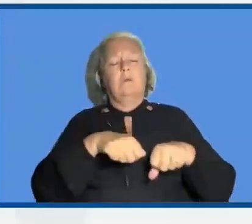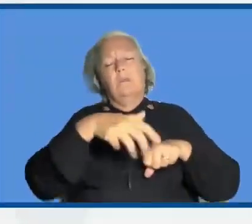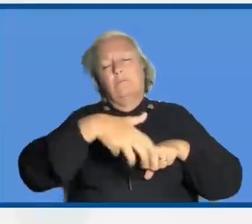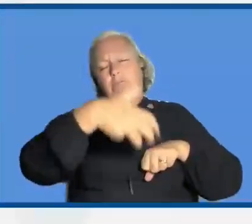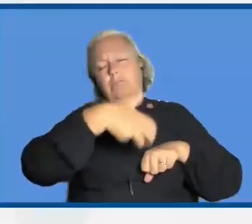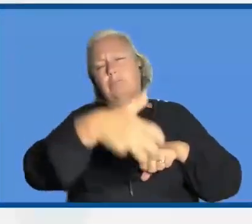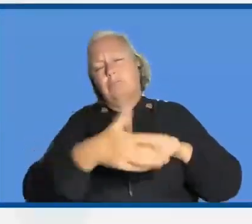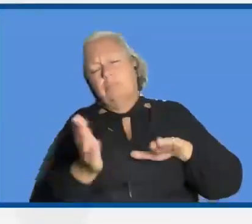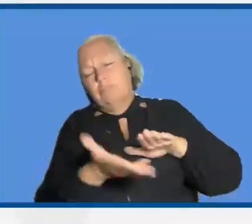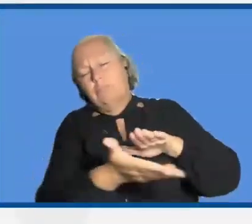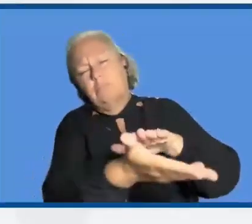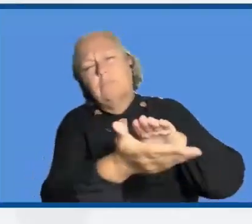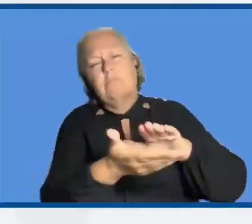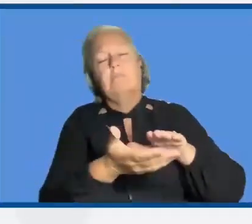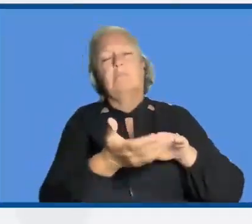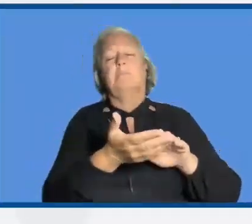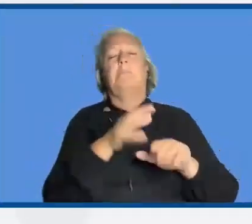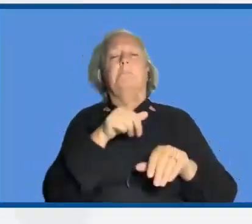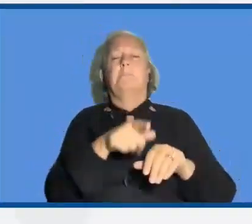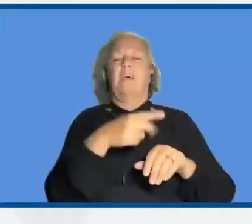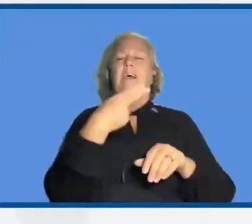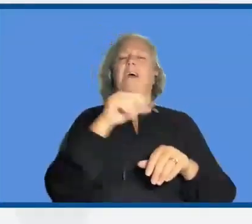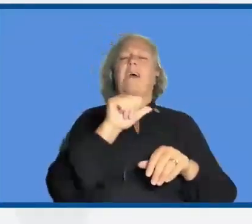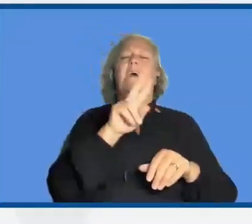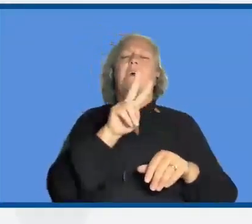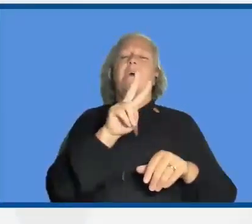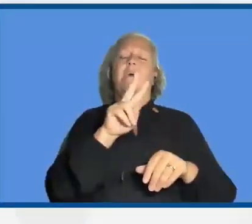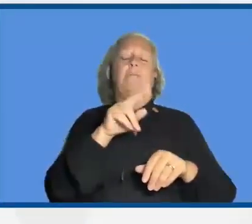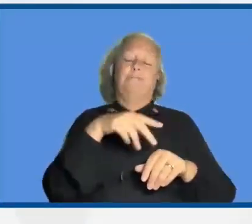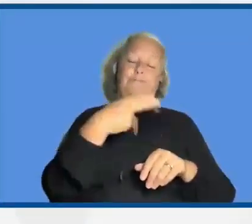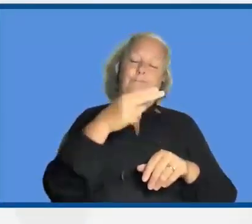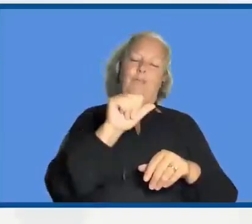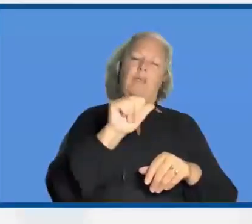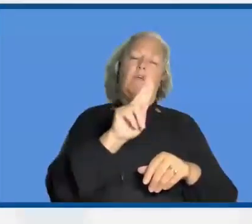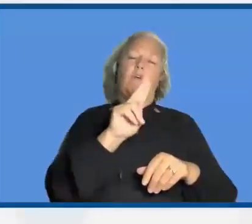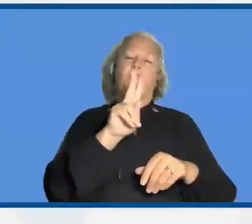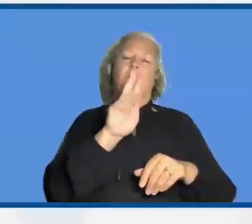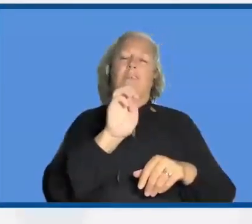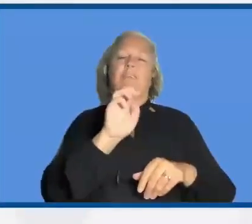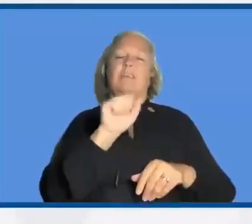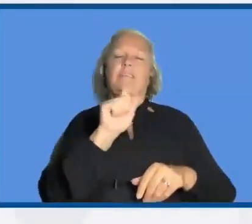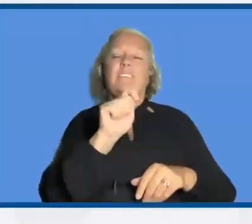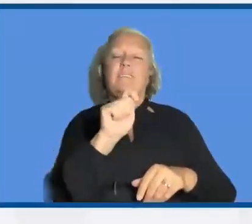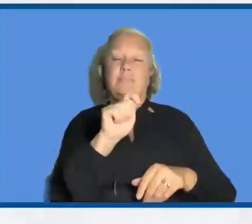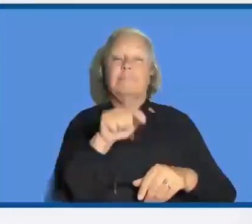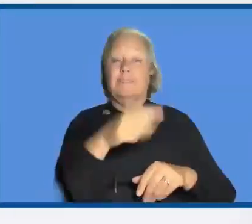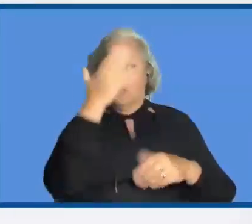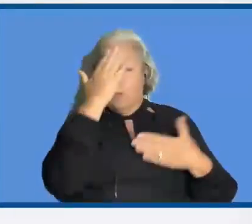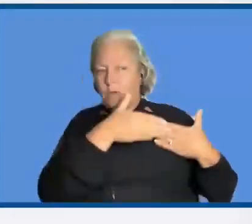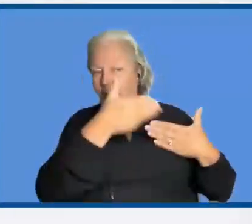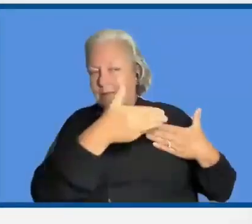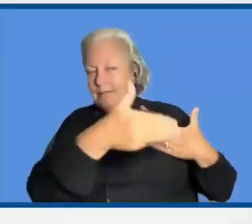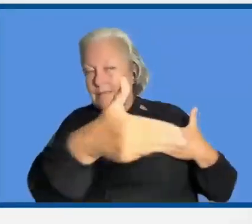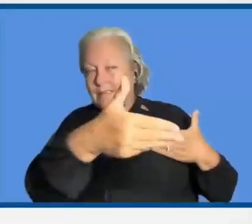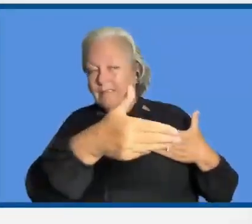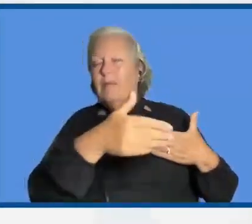been affected. At this moment, we cannot speak of an agricultural calendar because climate change is